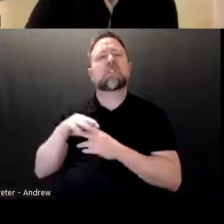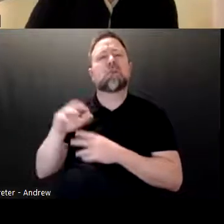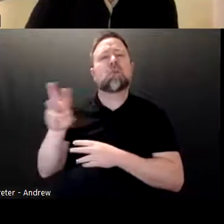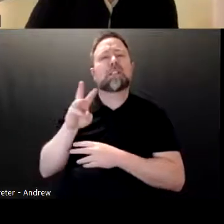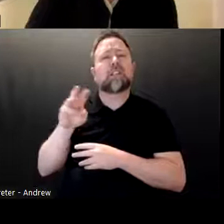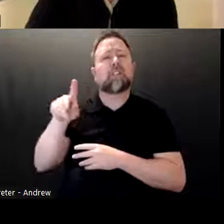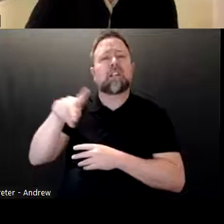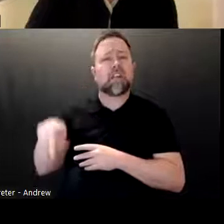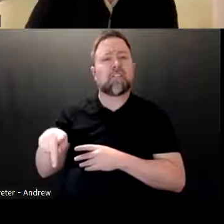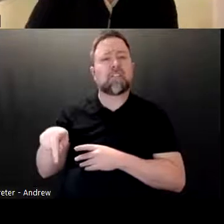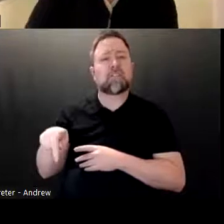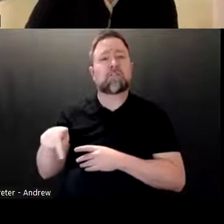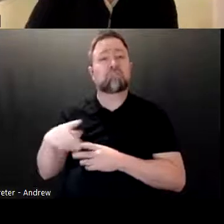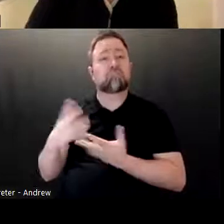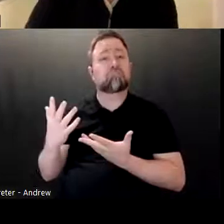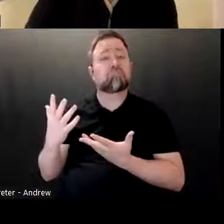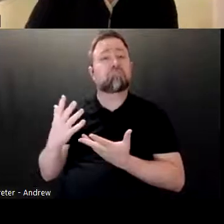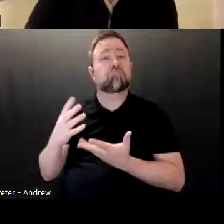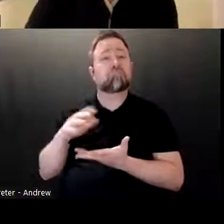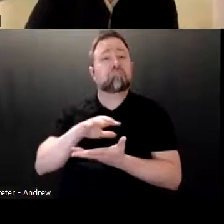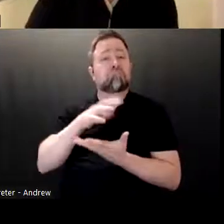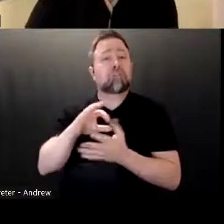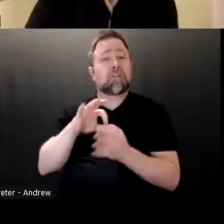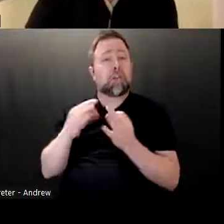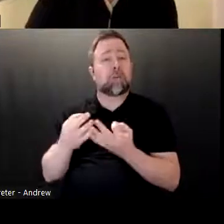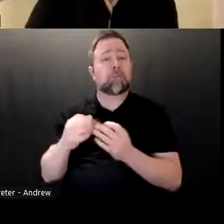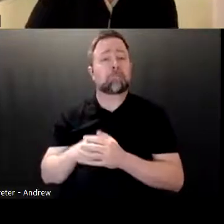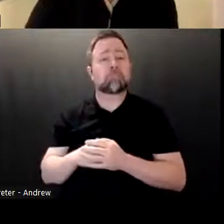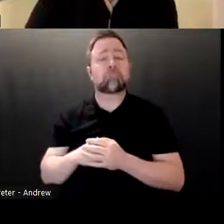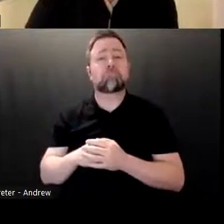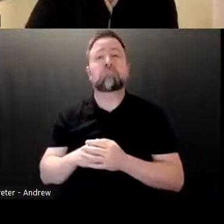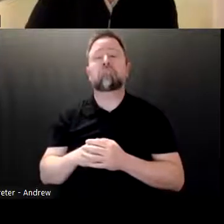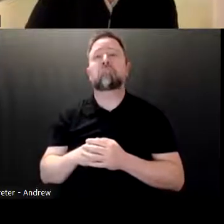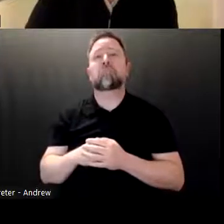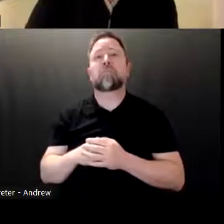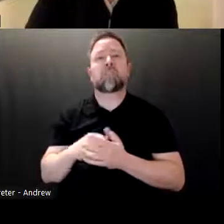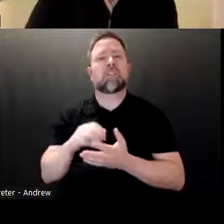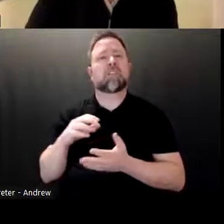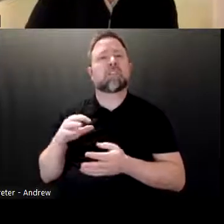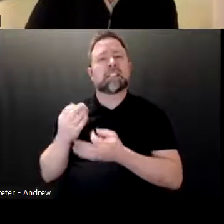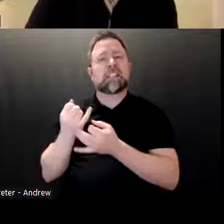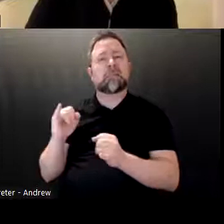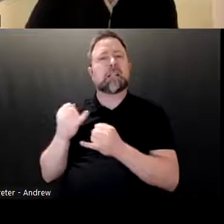but with the added consideration of how people would live with the objects that he made.